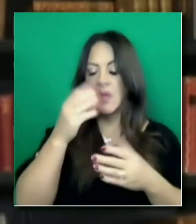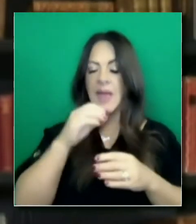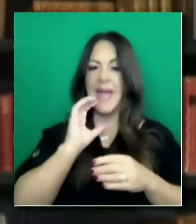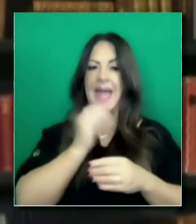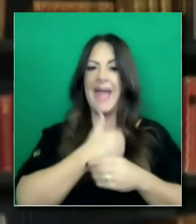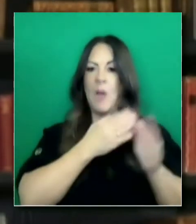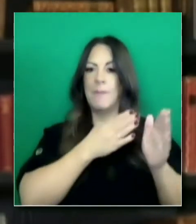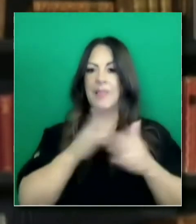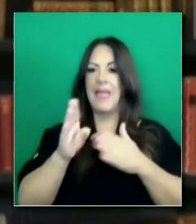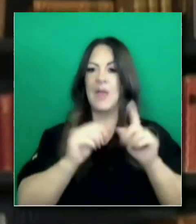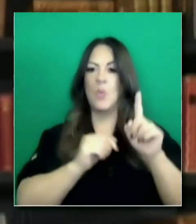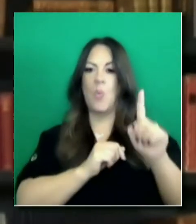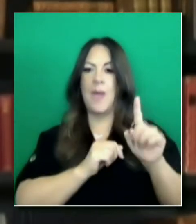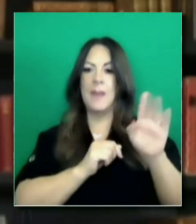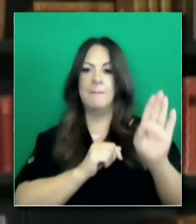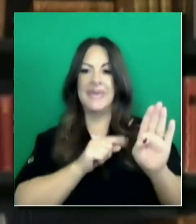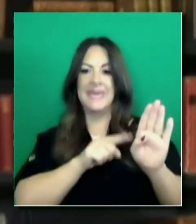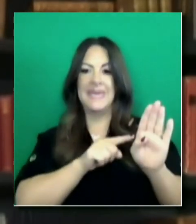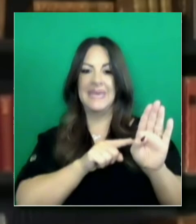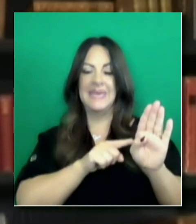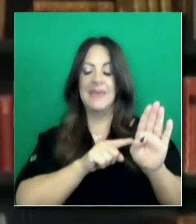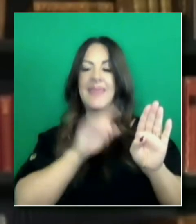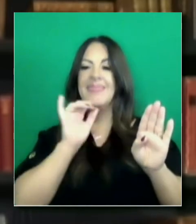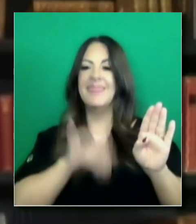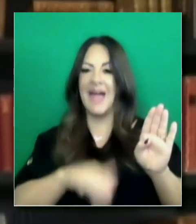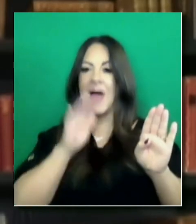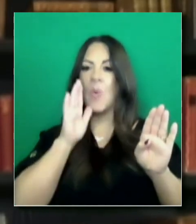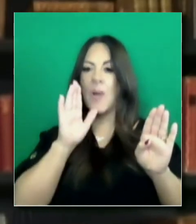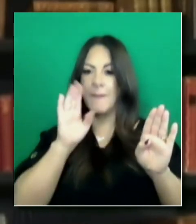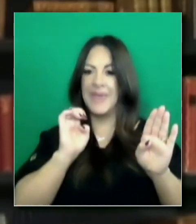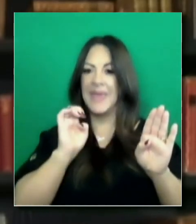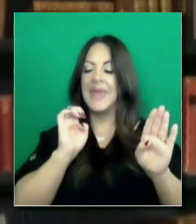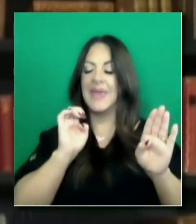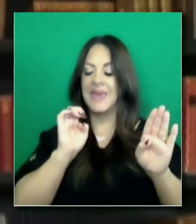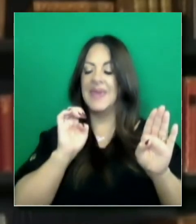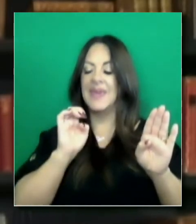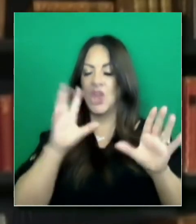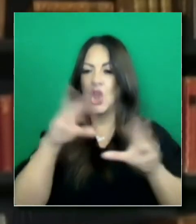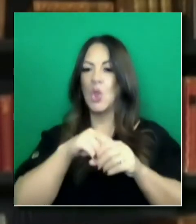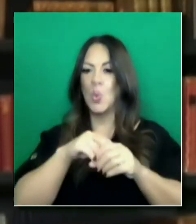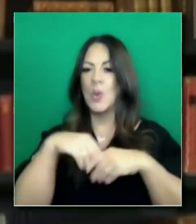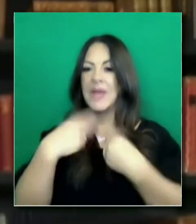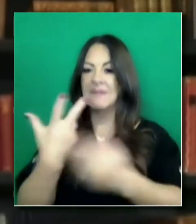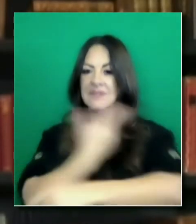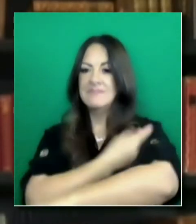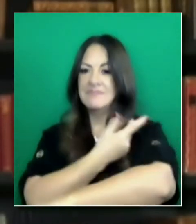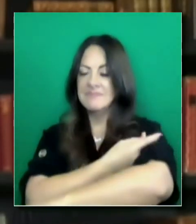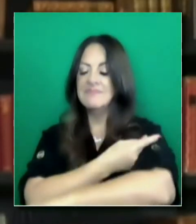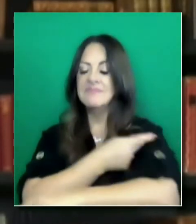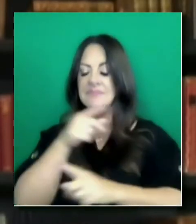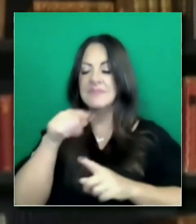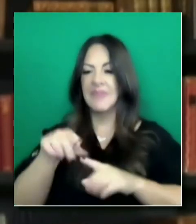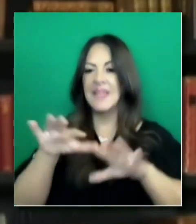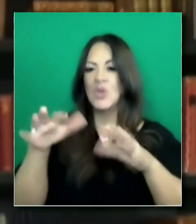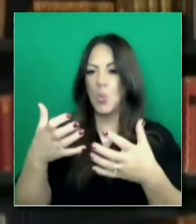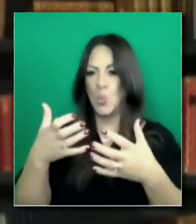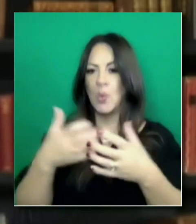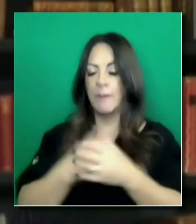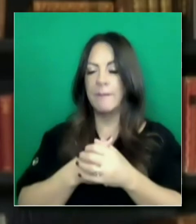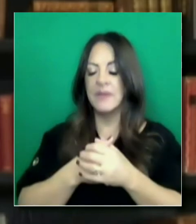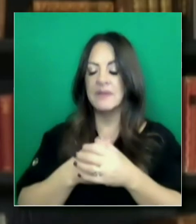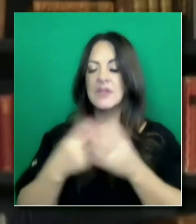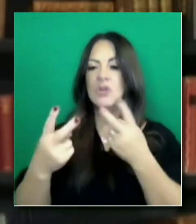rather Plan 1B, forgive me, Tier 2 recommendations, there is some consideration